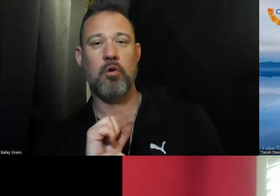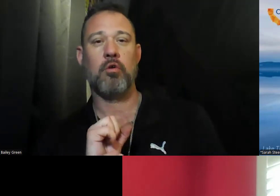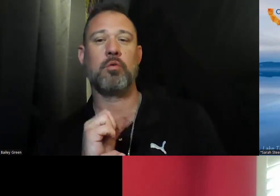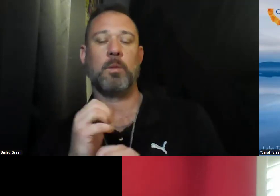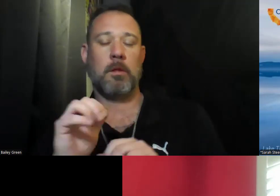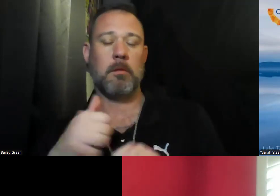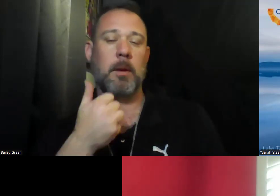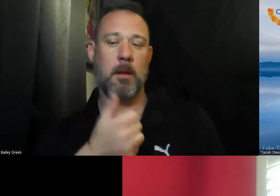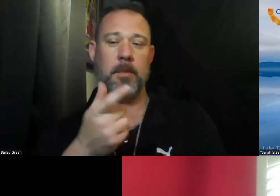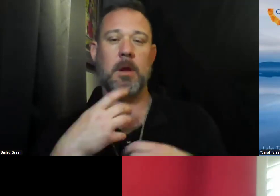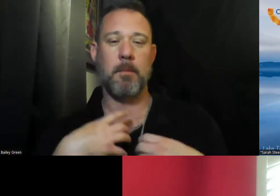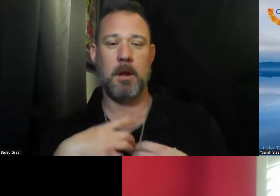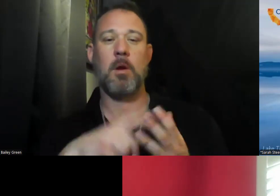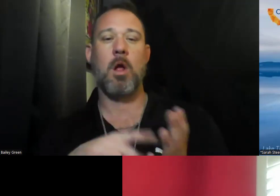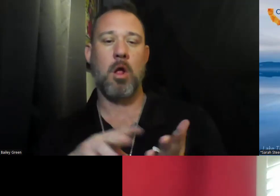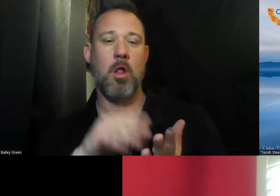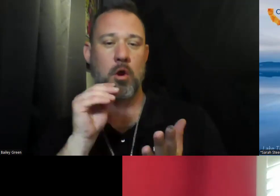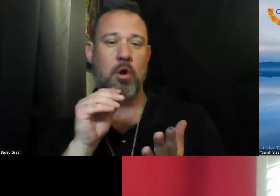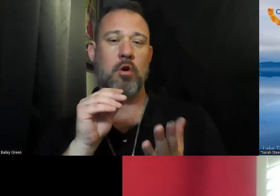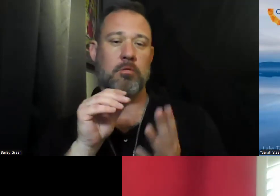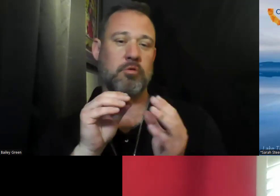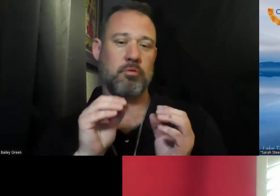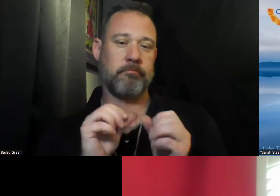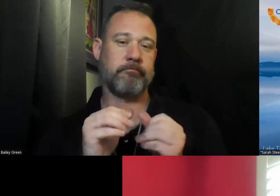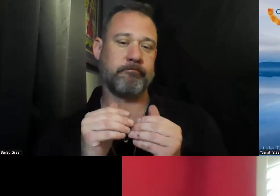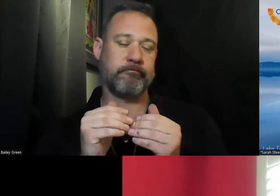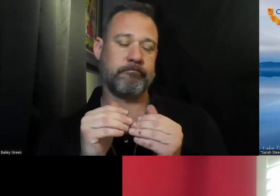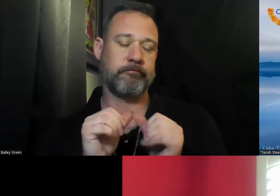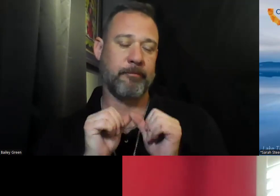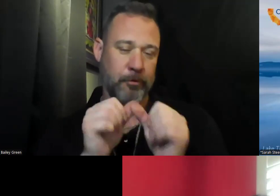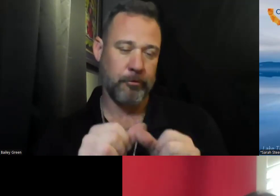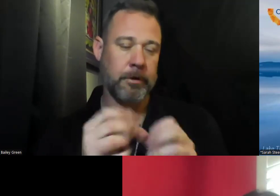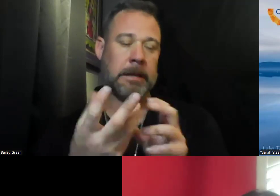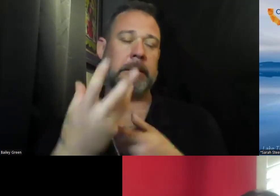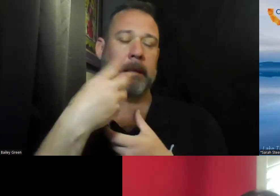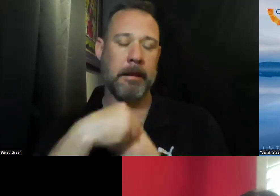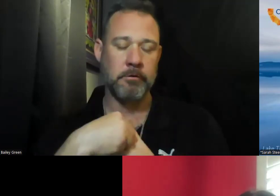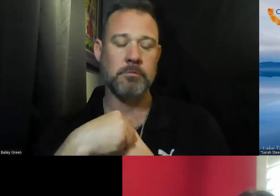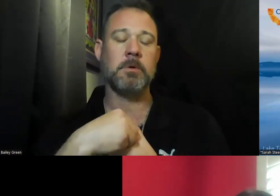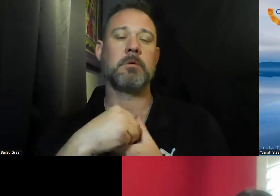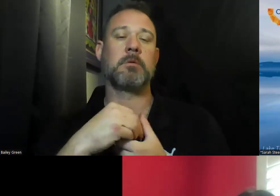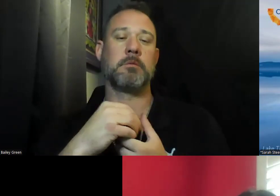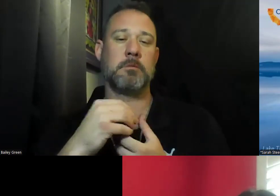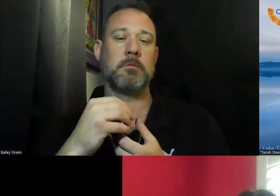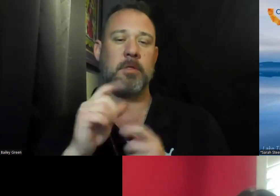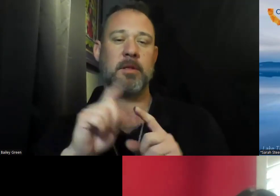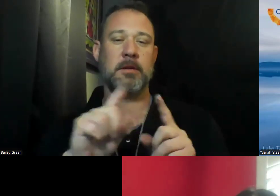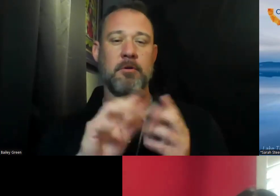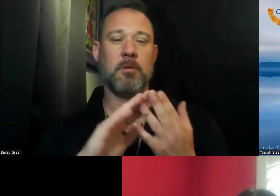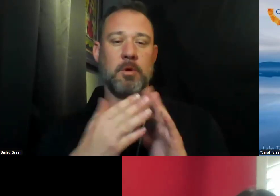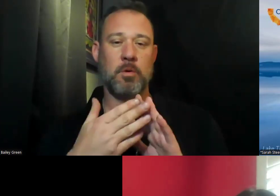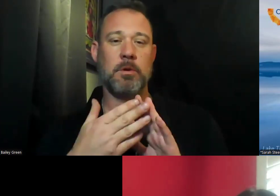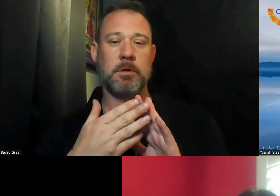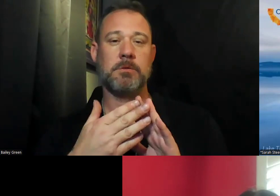together this committee of what we can learn to further make sure that we keep engagement and consistent throughout the different communities. So we